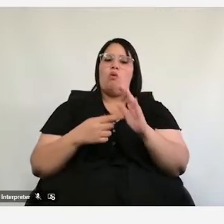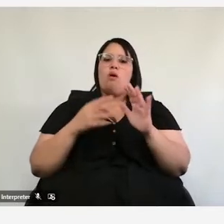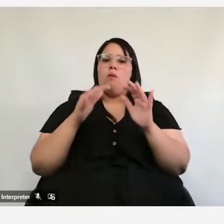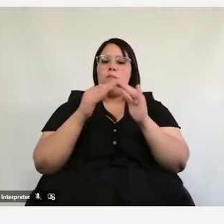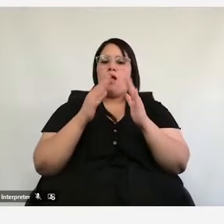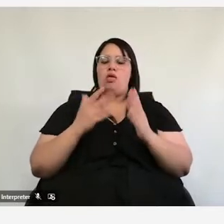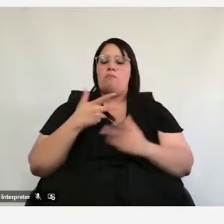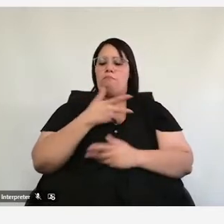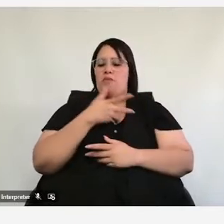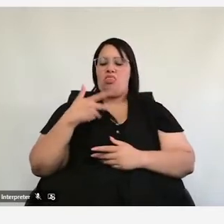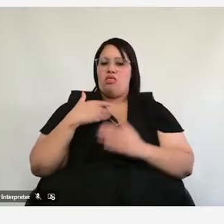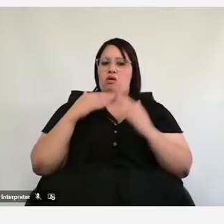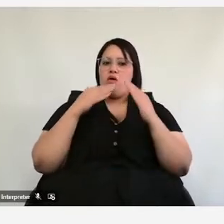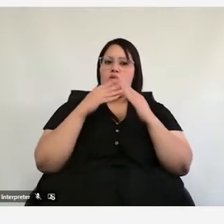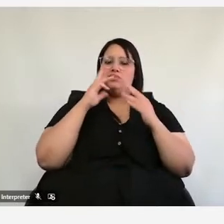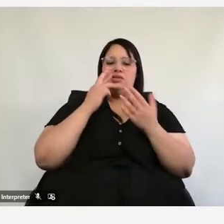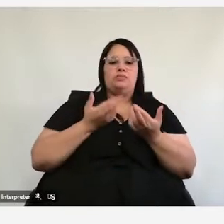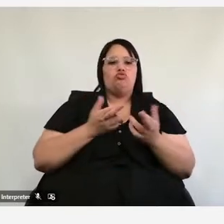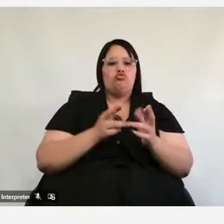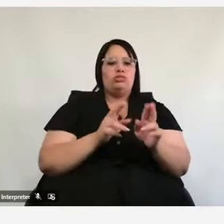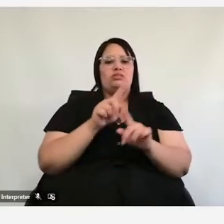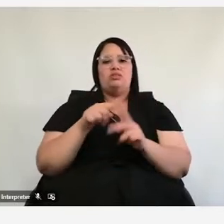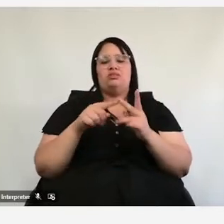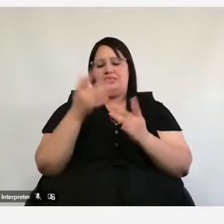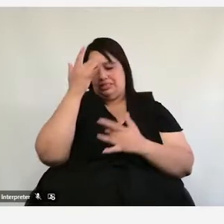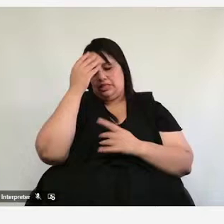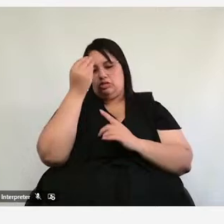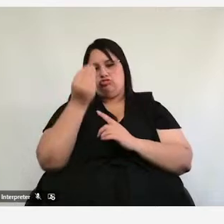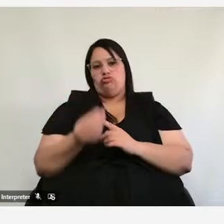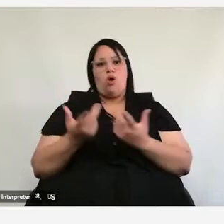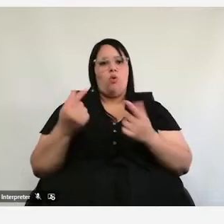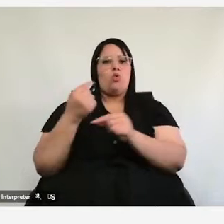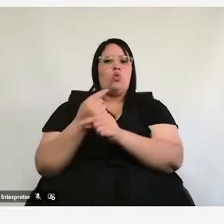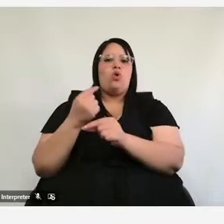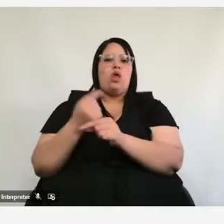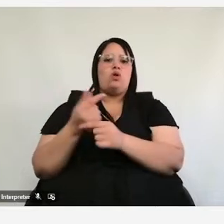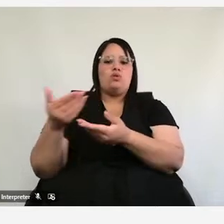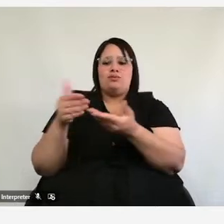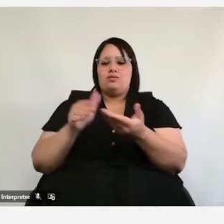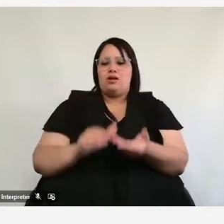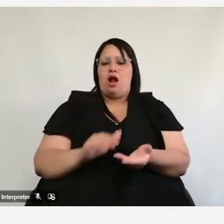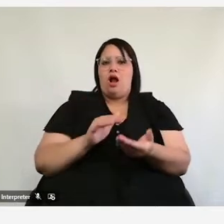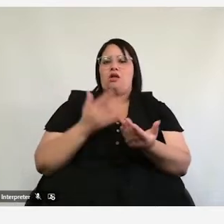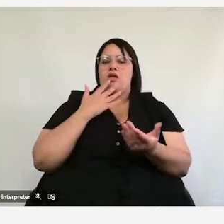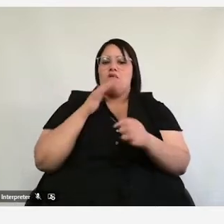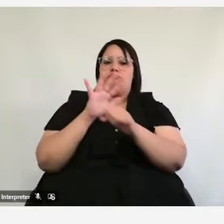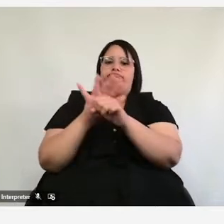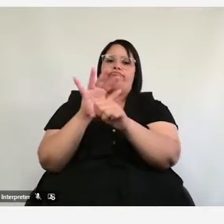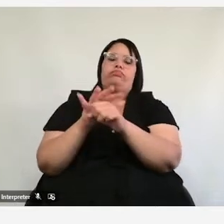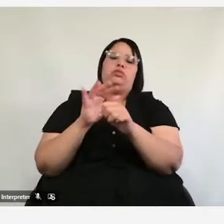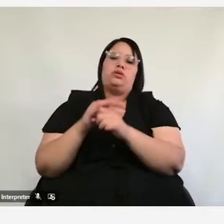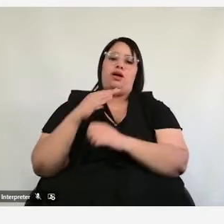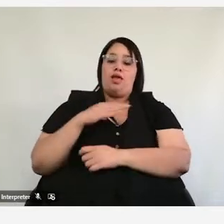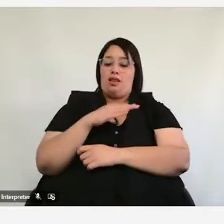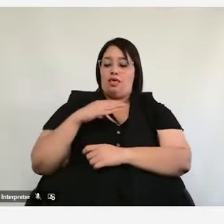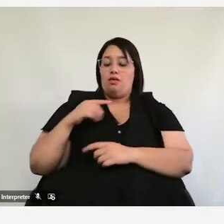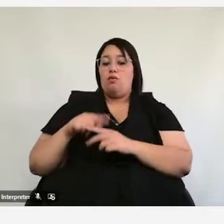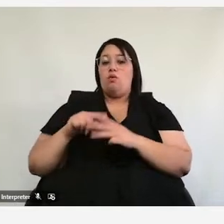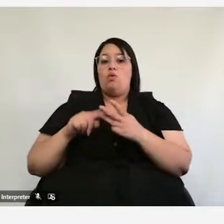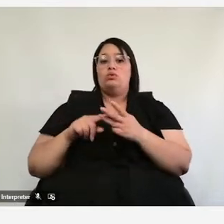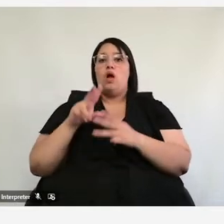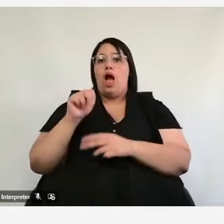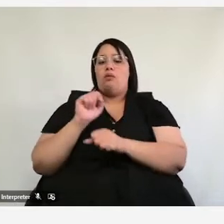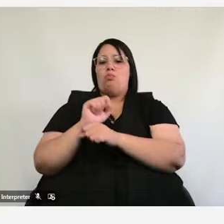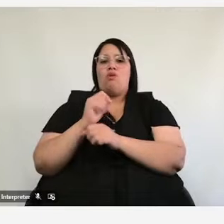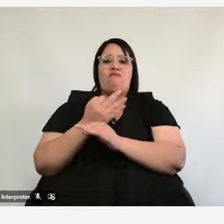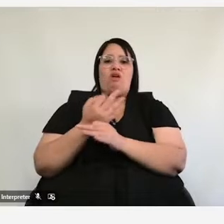Kailicha, sleep on the street, to the sick child in Guguletu, die in an overcrowded clinic, to the unemployed father in Beaufort